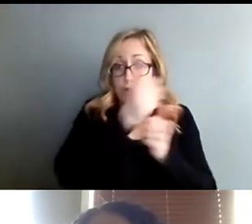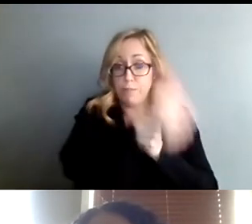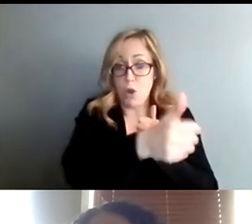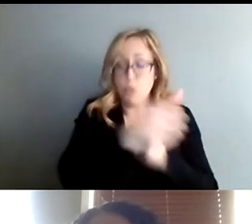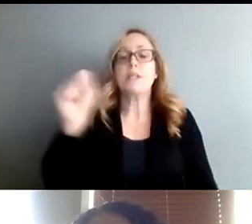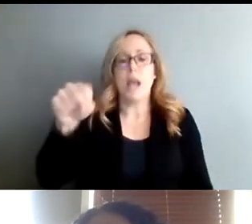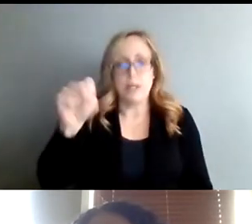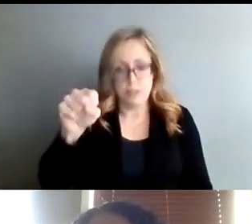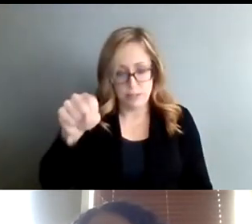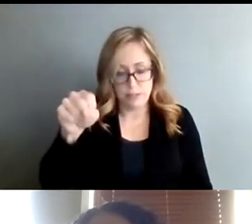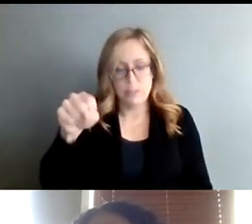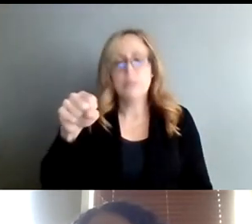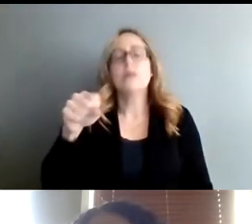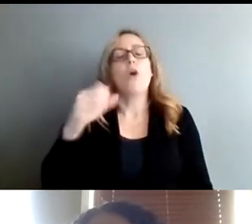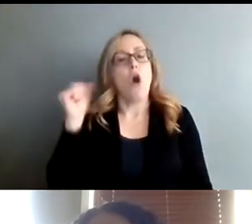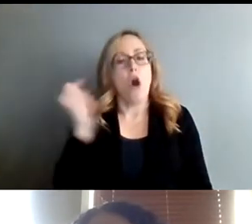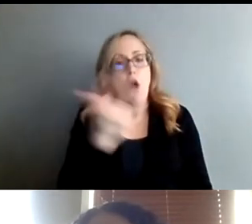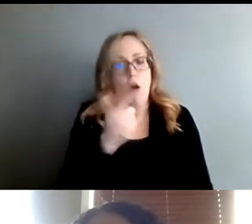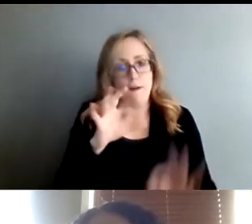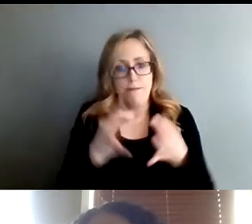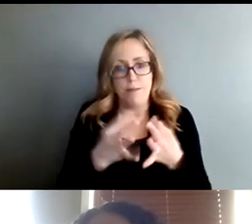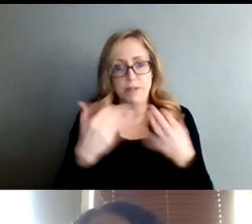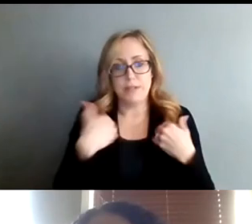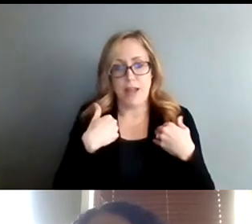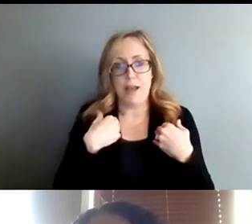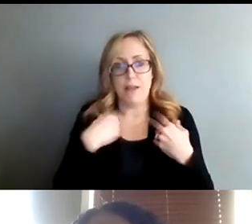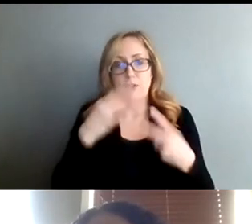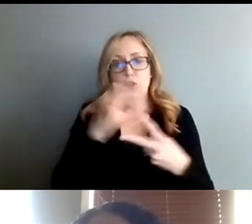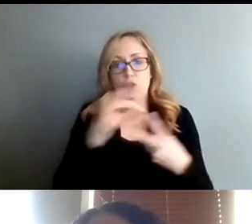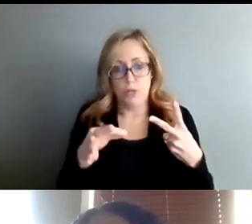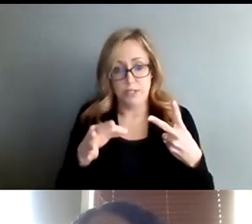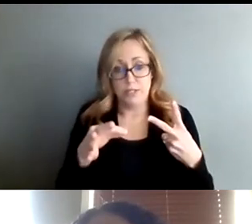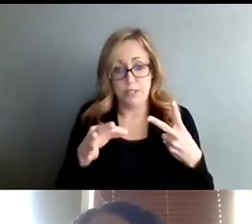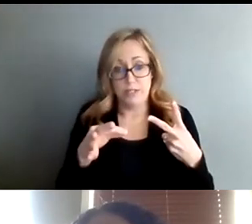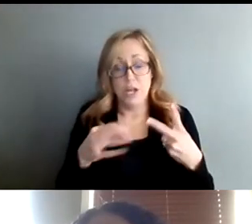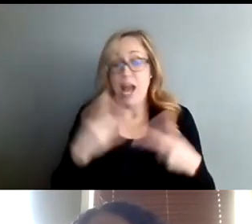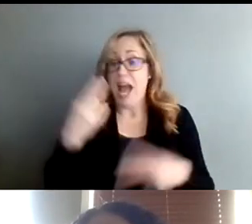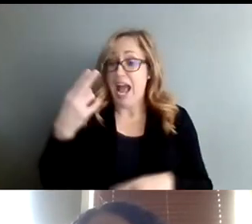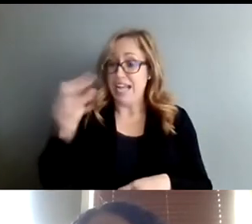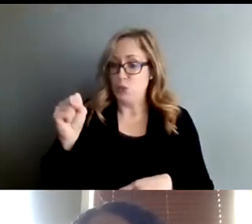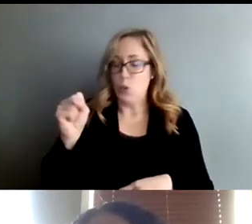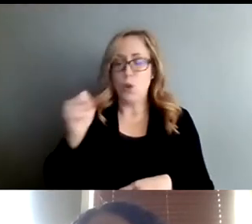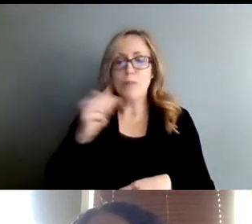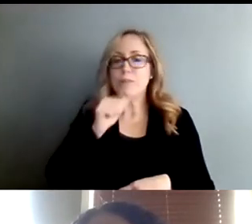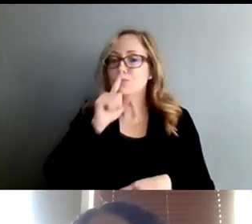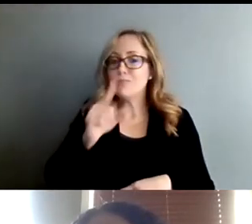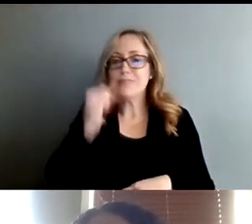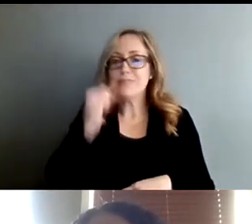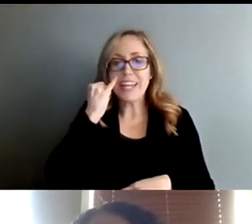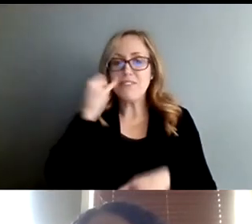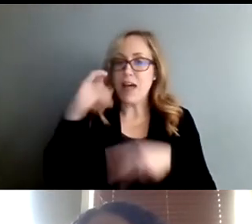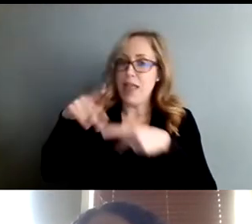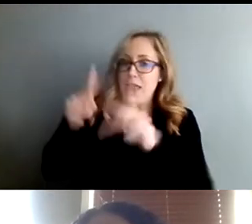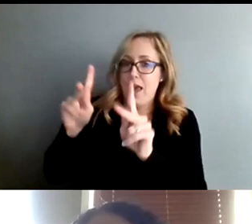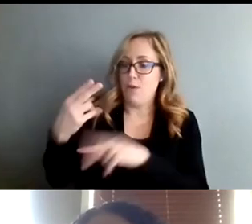to stay full remote. The question at Lowell High School really is whether the hybrid model is going to be allowed by the state or not. The state is